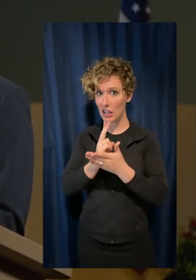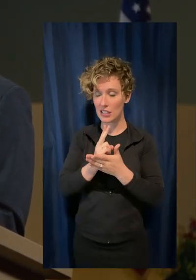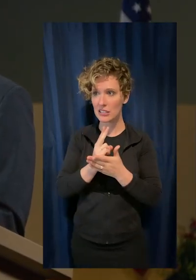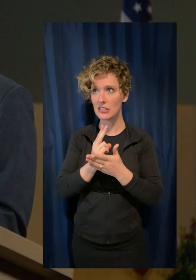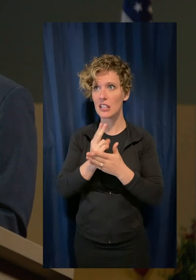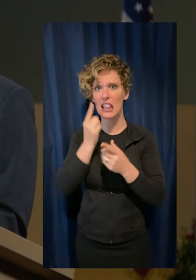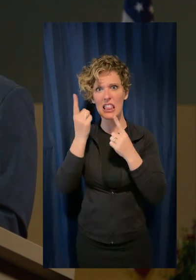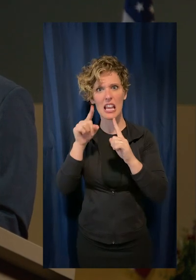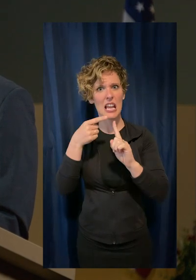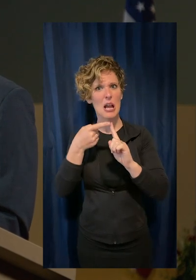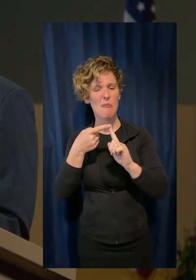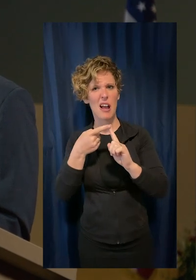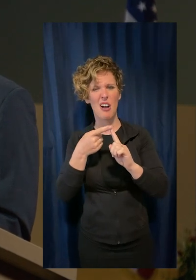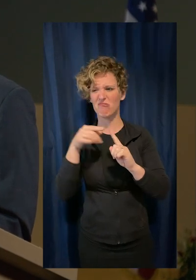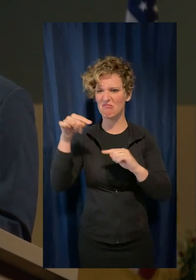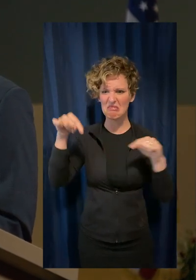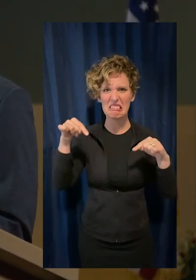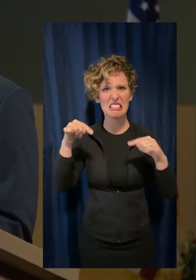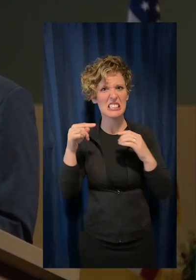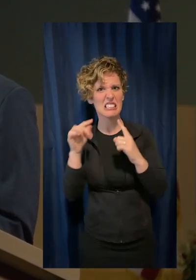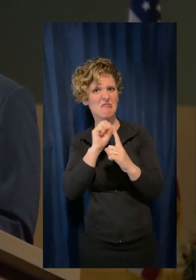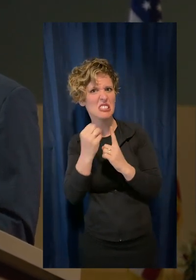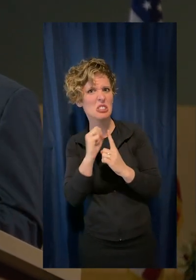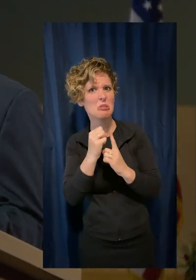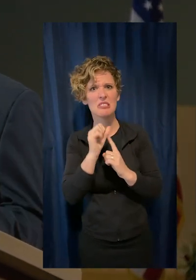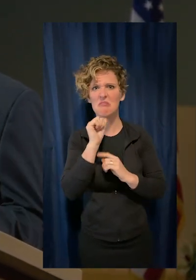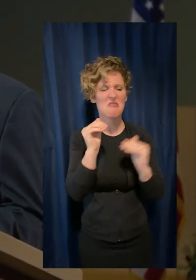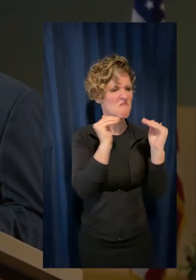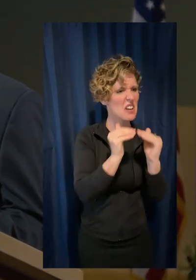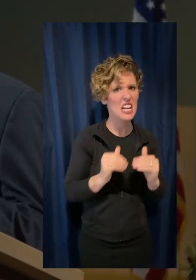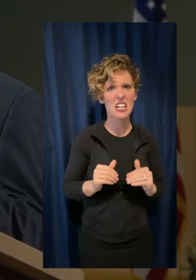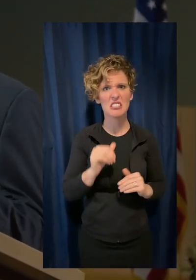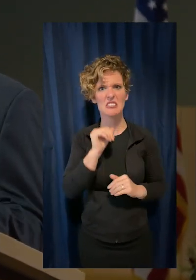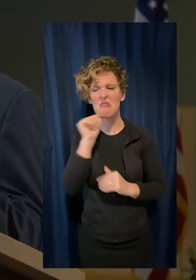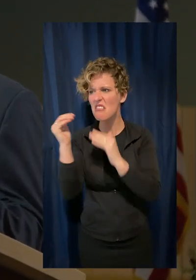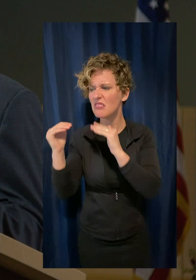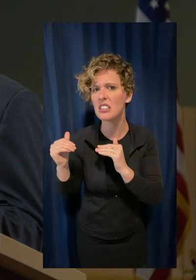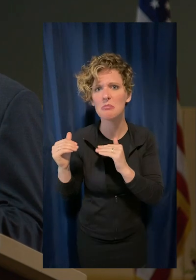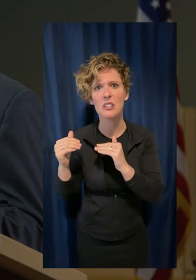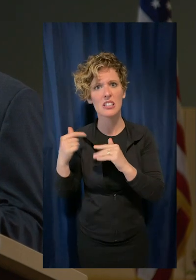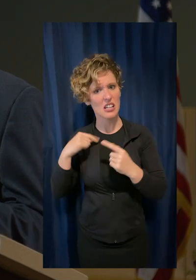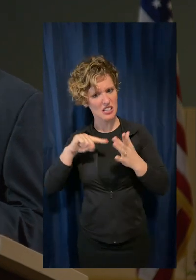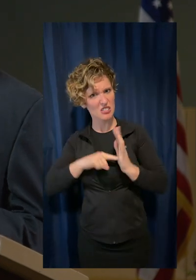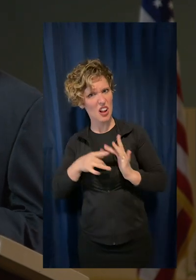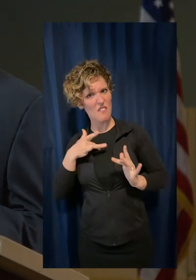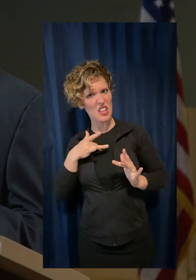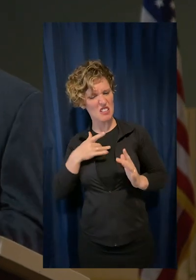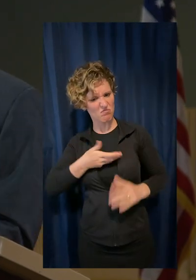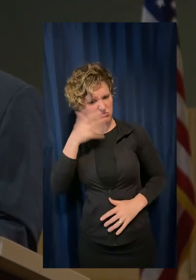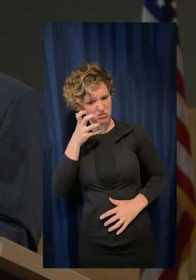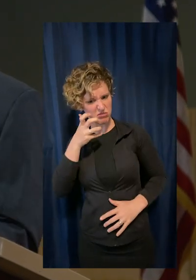thinking about how unexpected and unfair this is for each of you, I found myself battling some vicarious disappointment and even